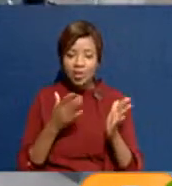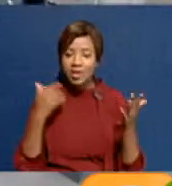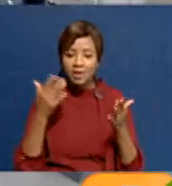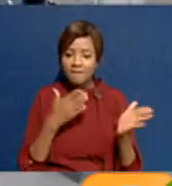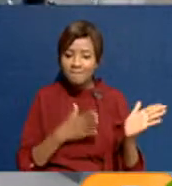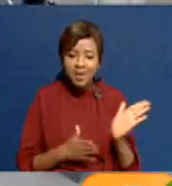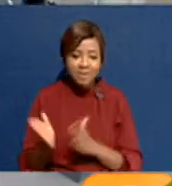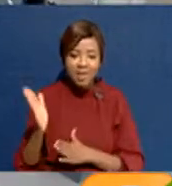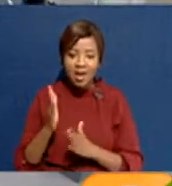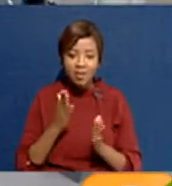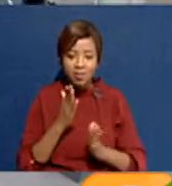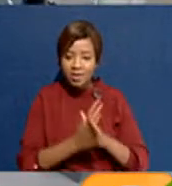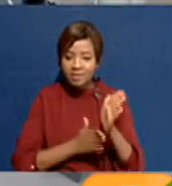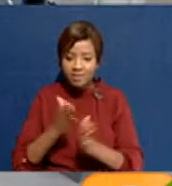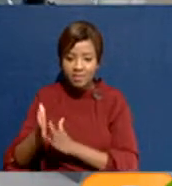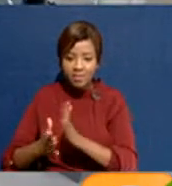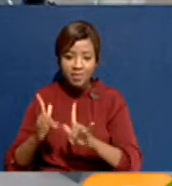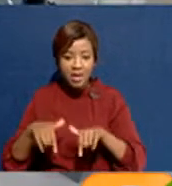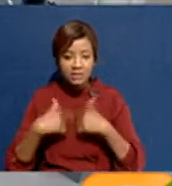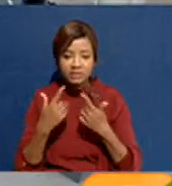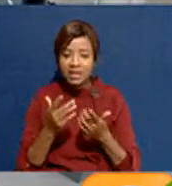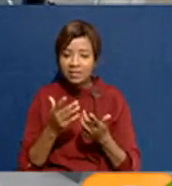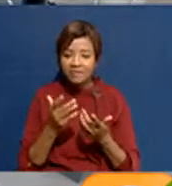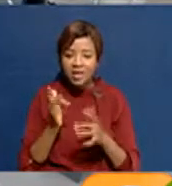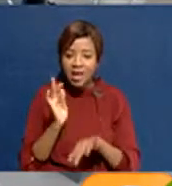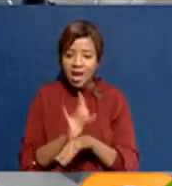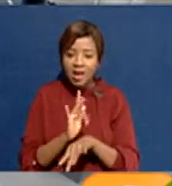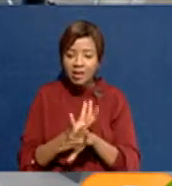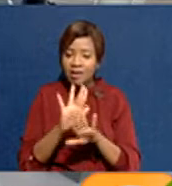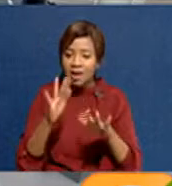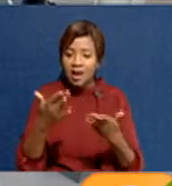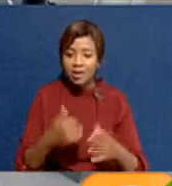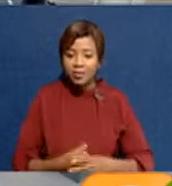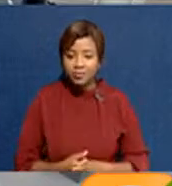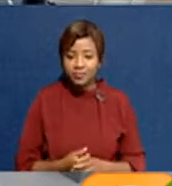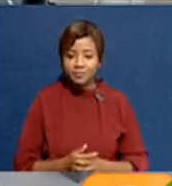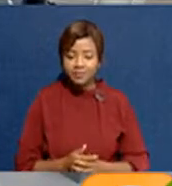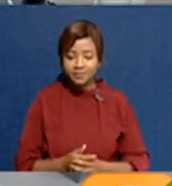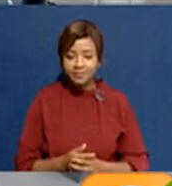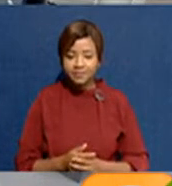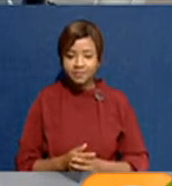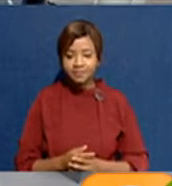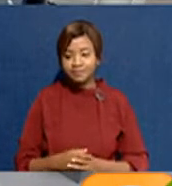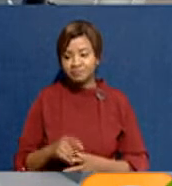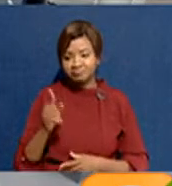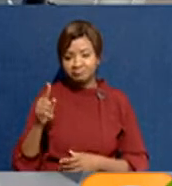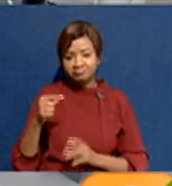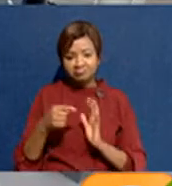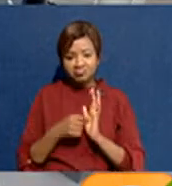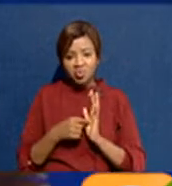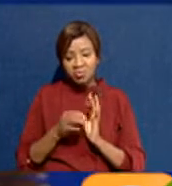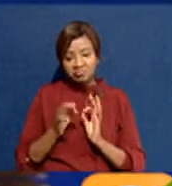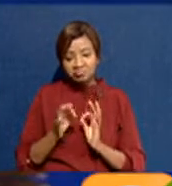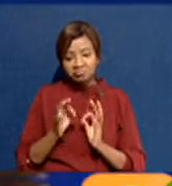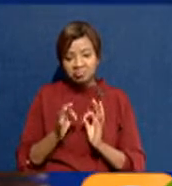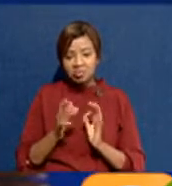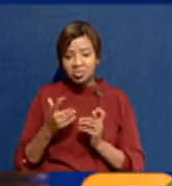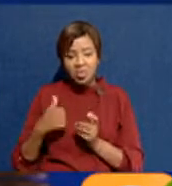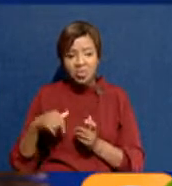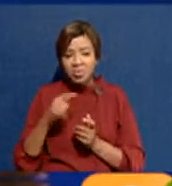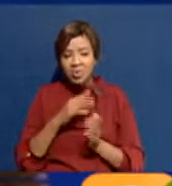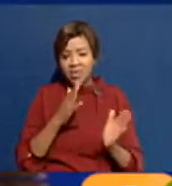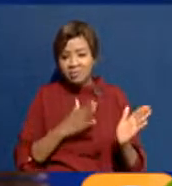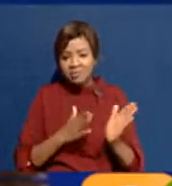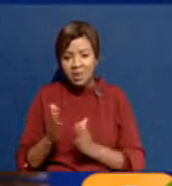year arrives? Now, that is an interesting question. How do we plan? How do we, you know, how